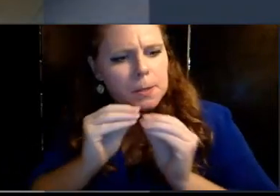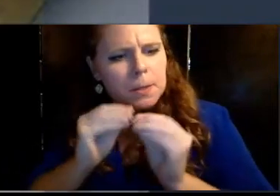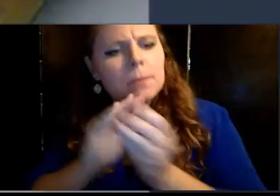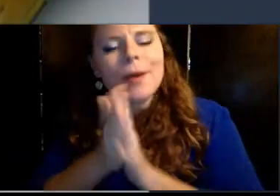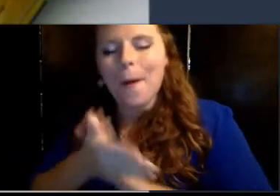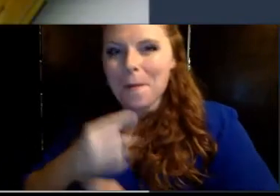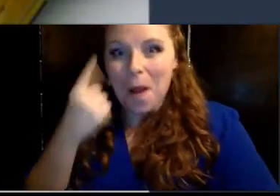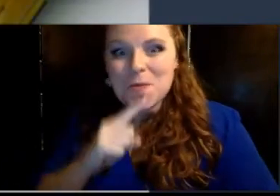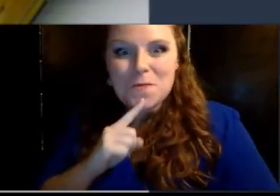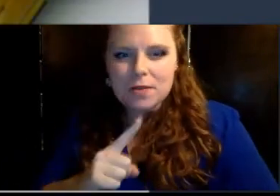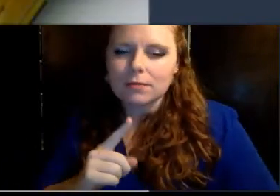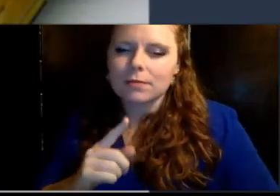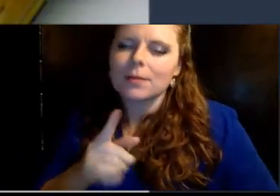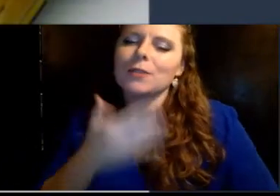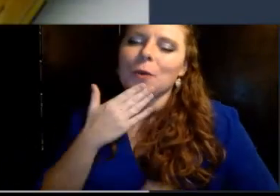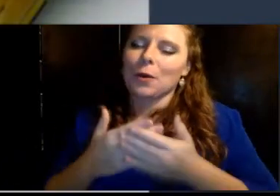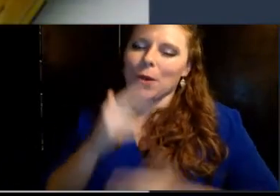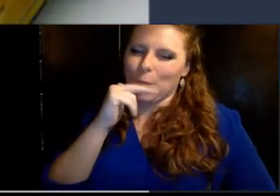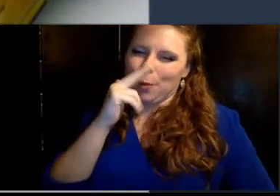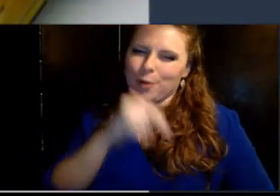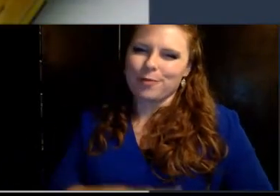shows he has a good sense of humor.